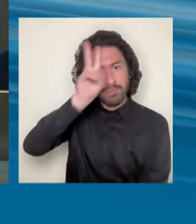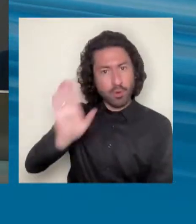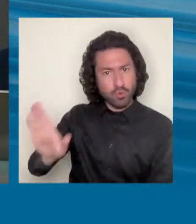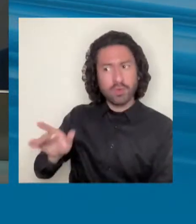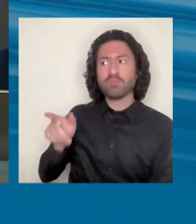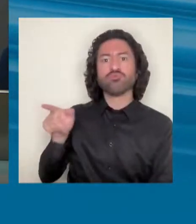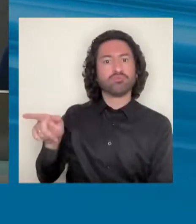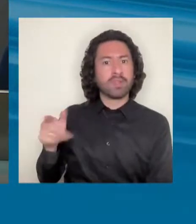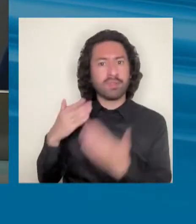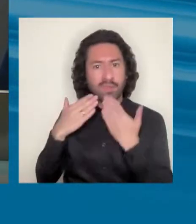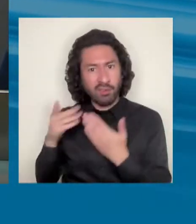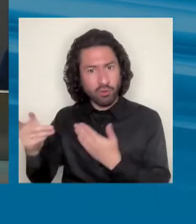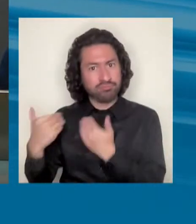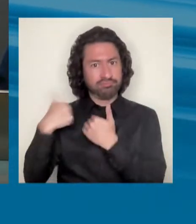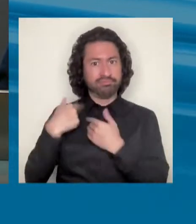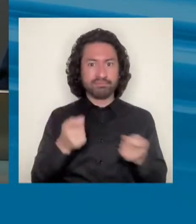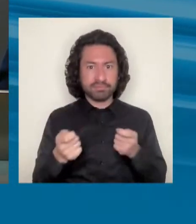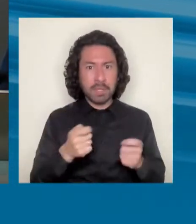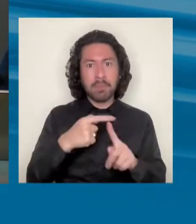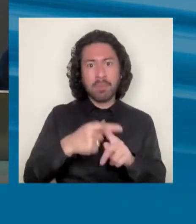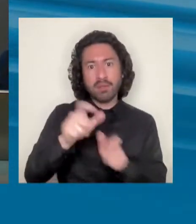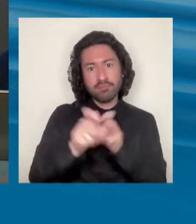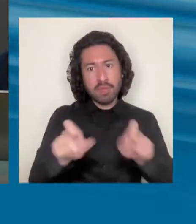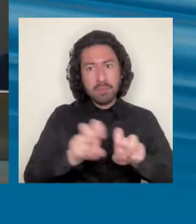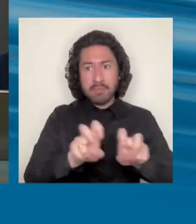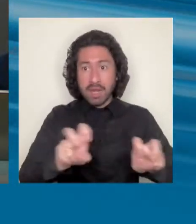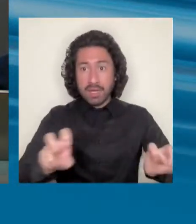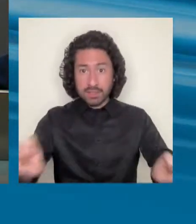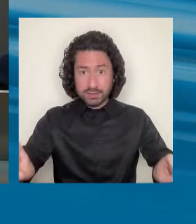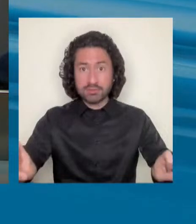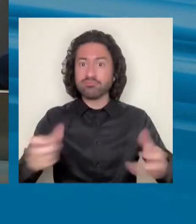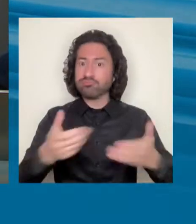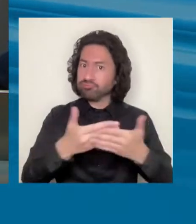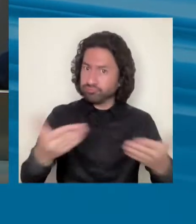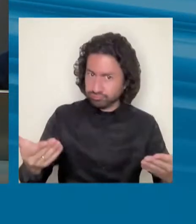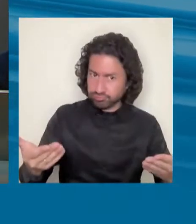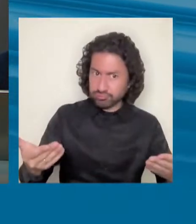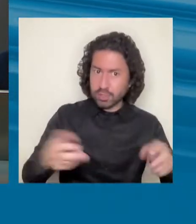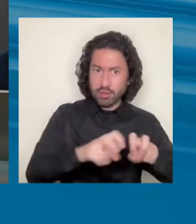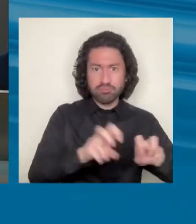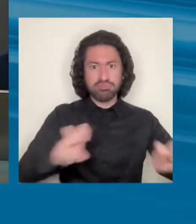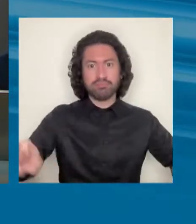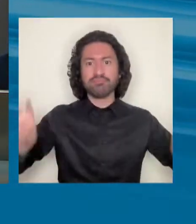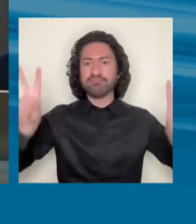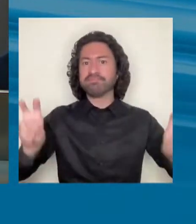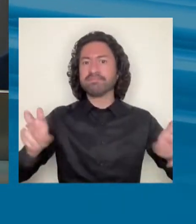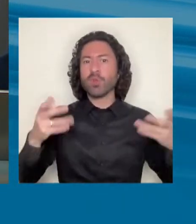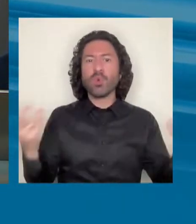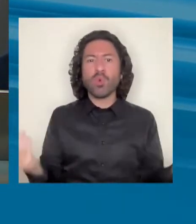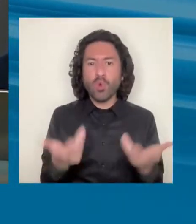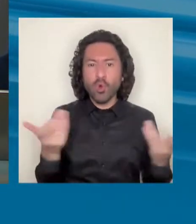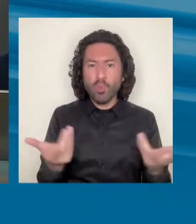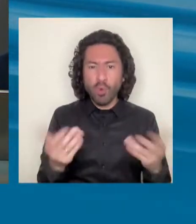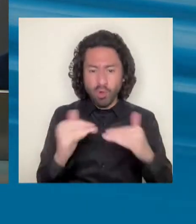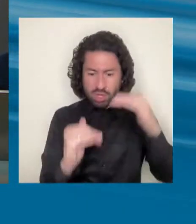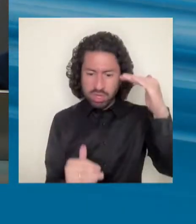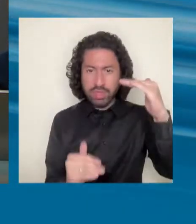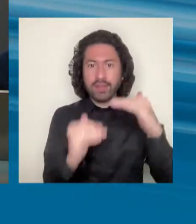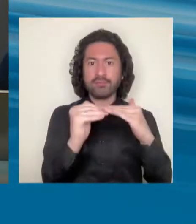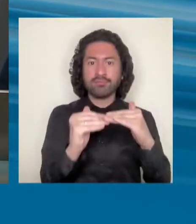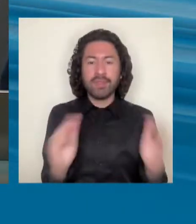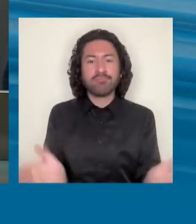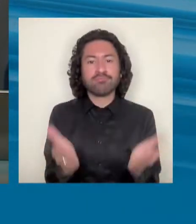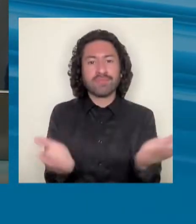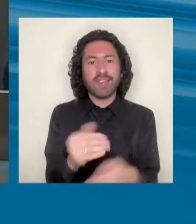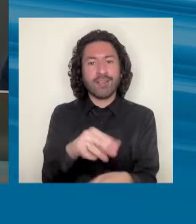Social Inclusion of Peru, for guiding our debate, and also the members of the panel that have accompanied us in this